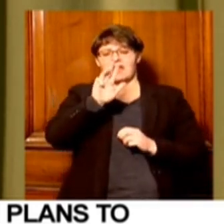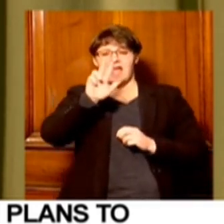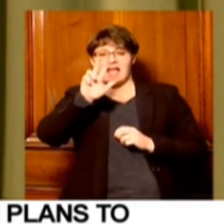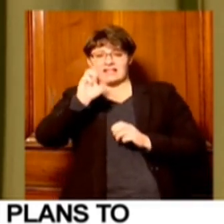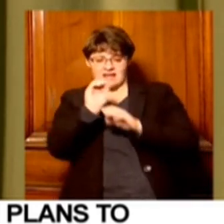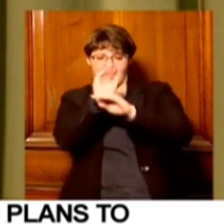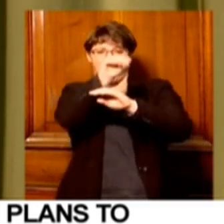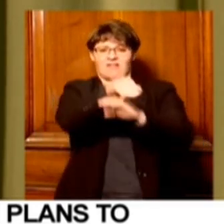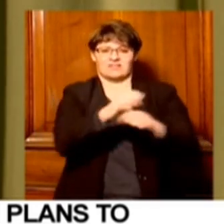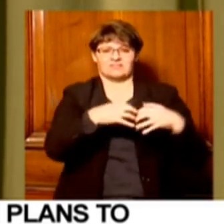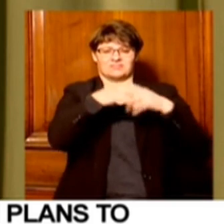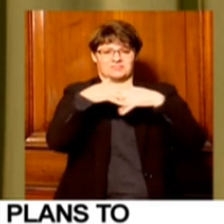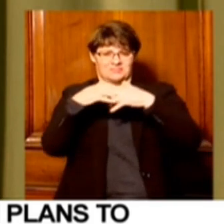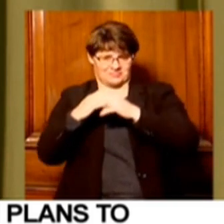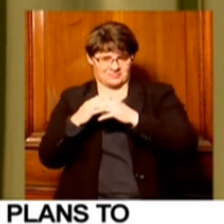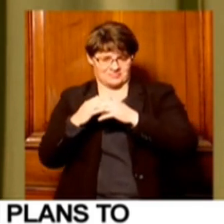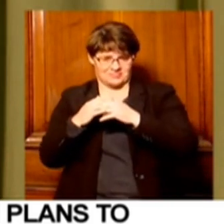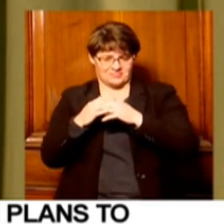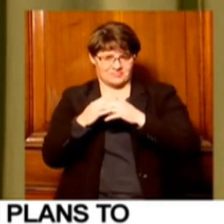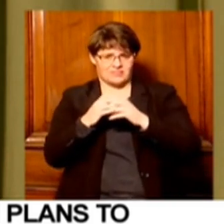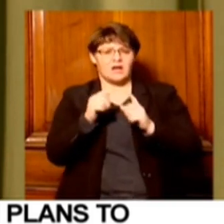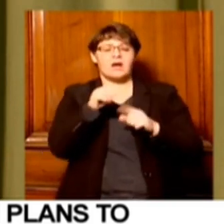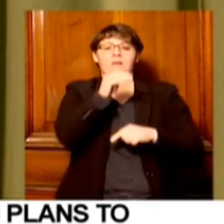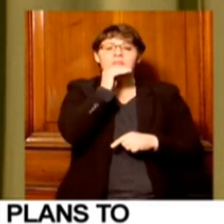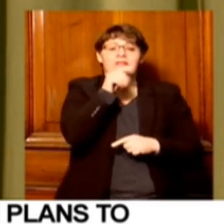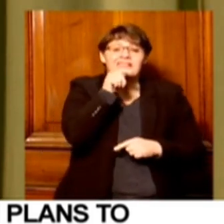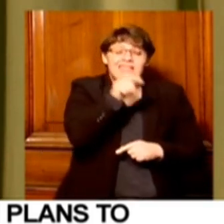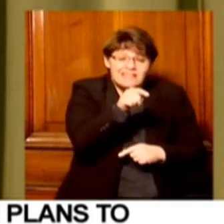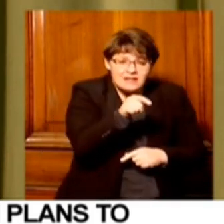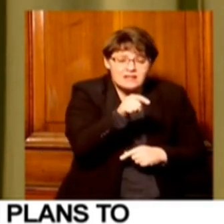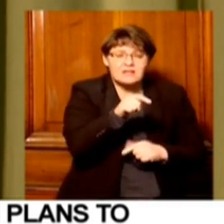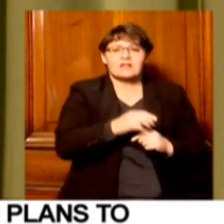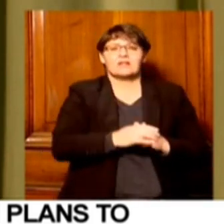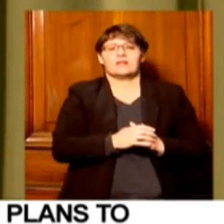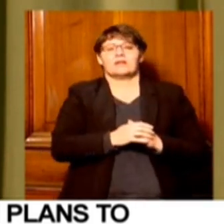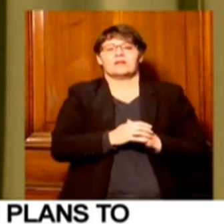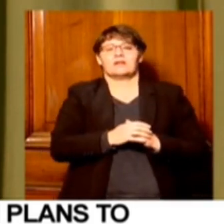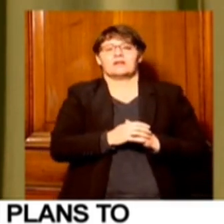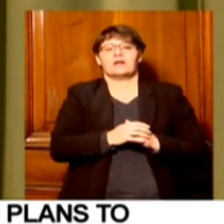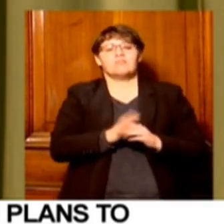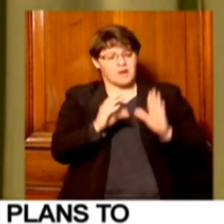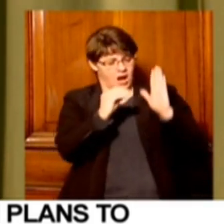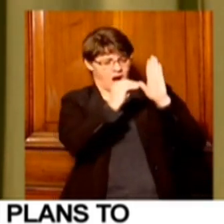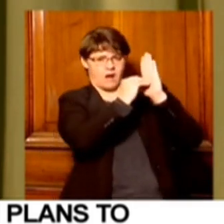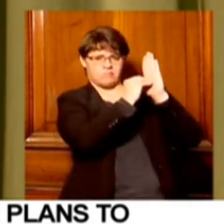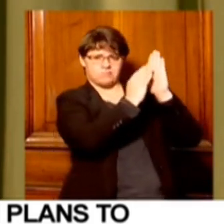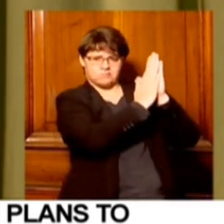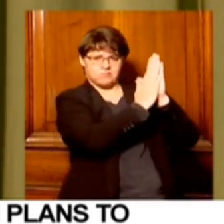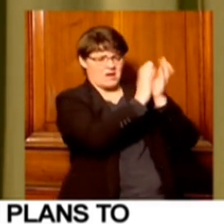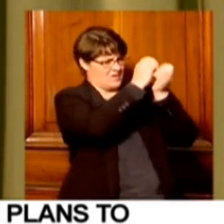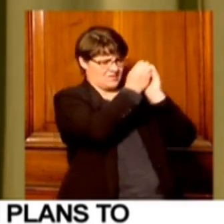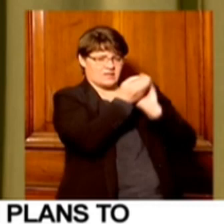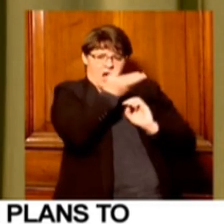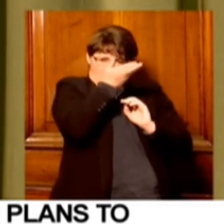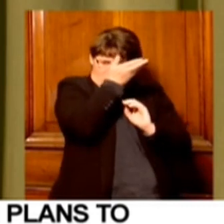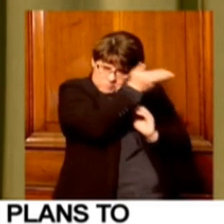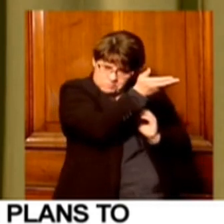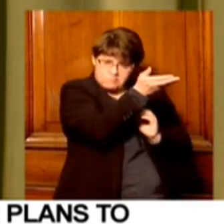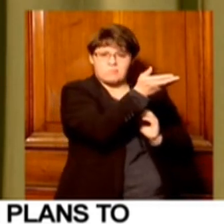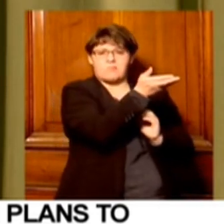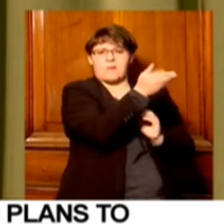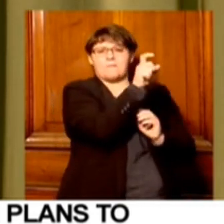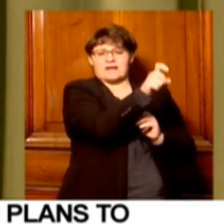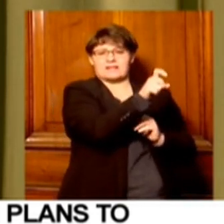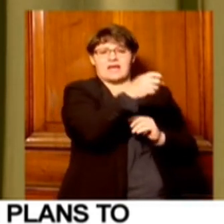all aircraft manufactured after that date of 1980 are fitted as a mandatory thing